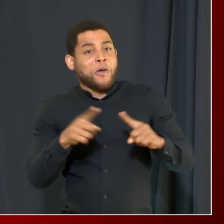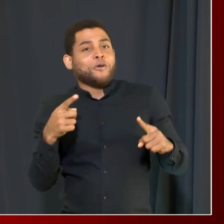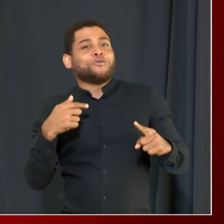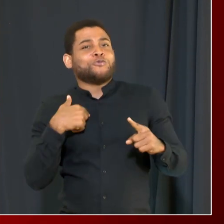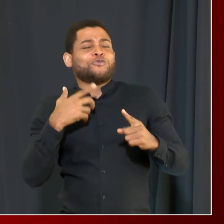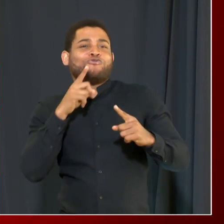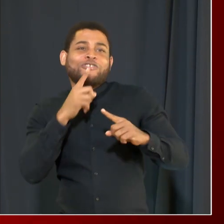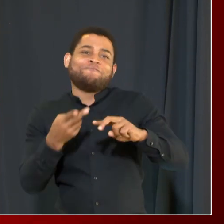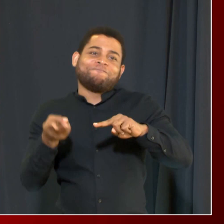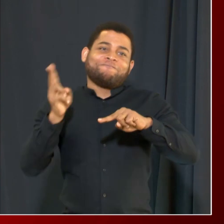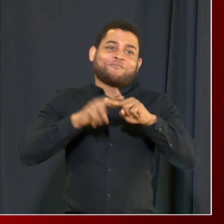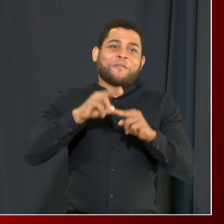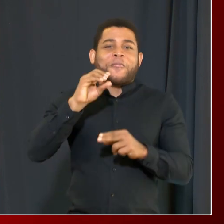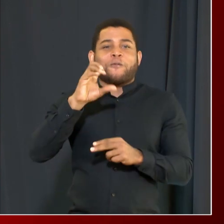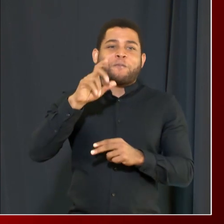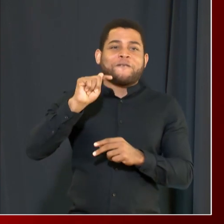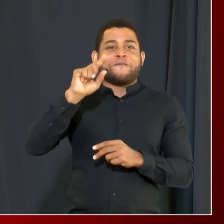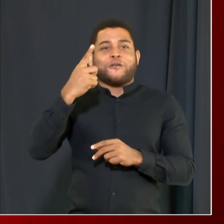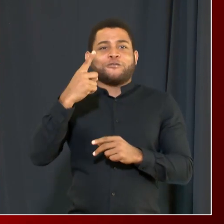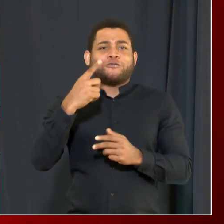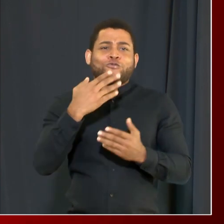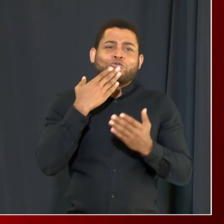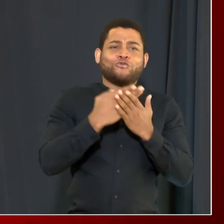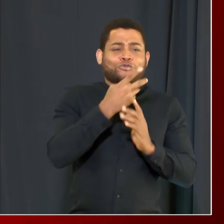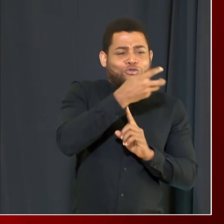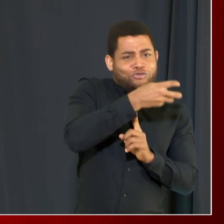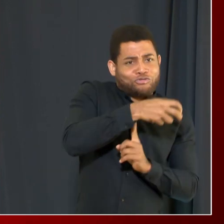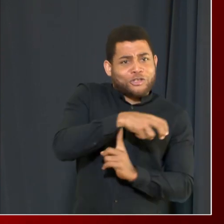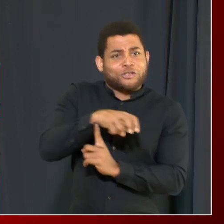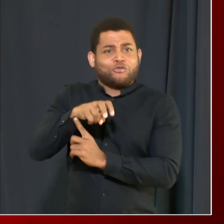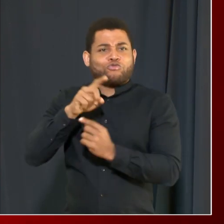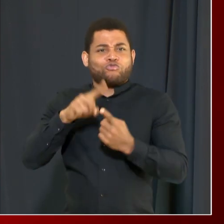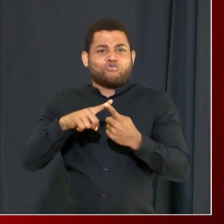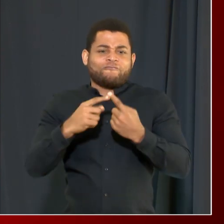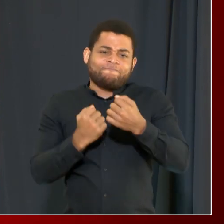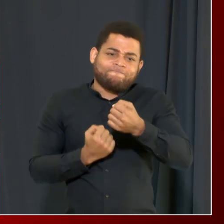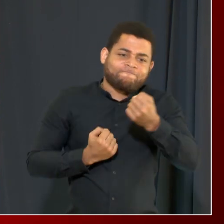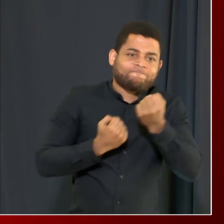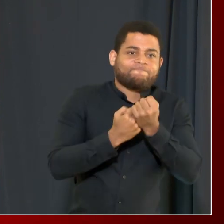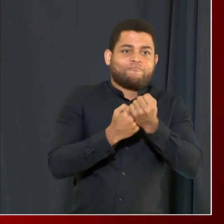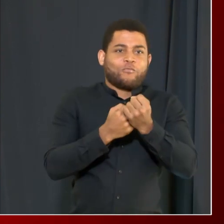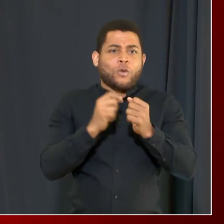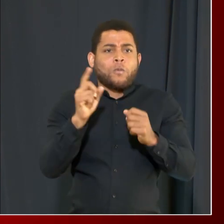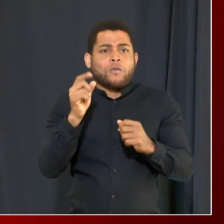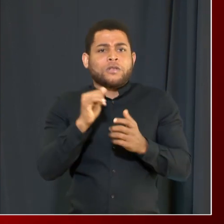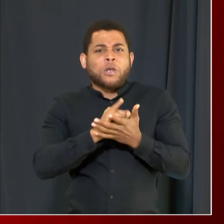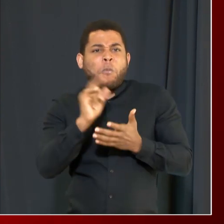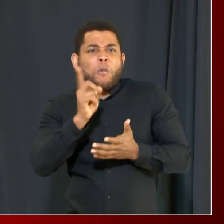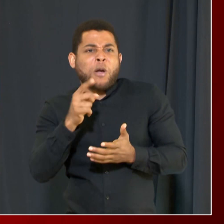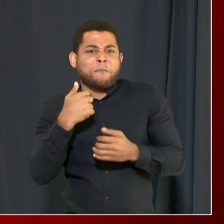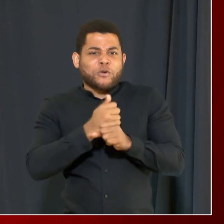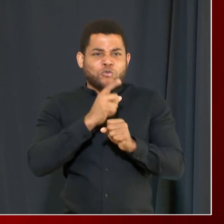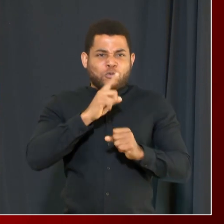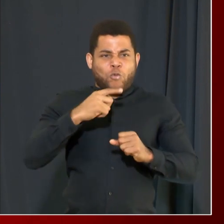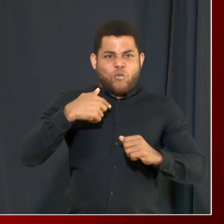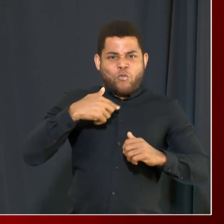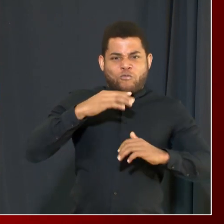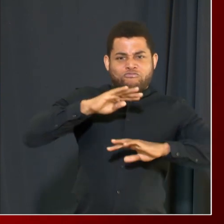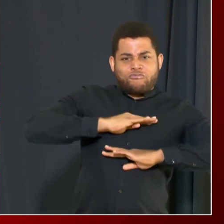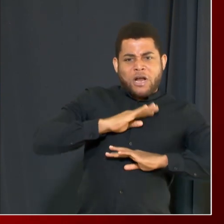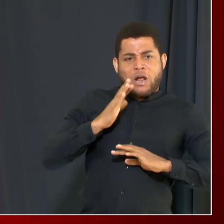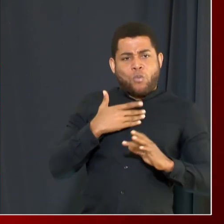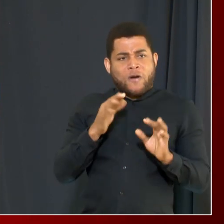good transition to ensure that we're meeting our framework here of a really good continuum